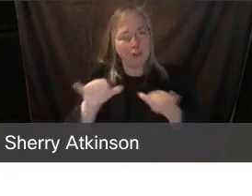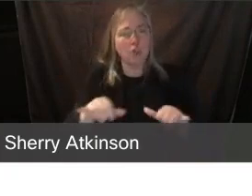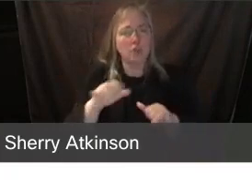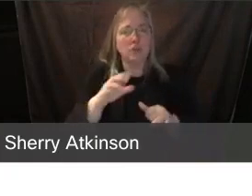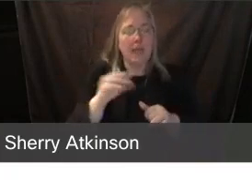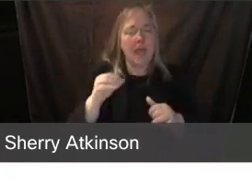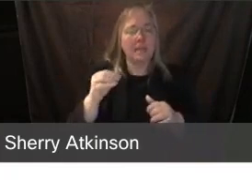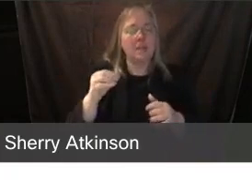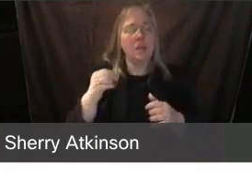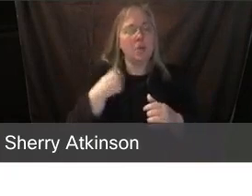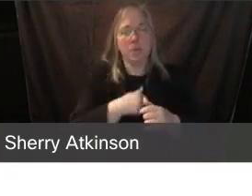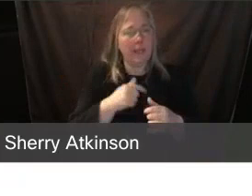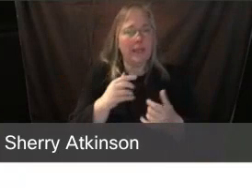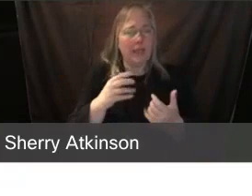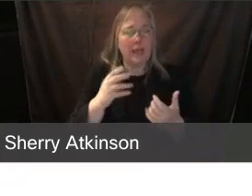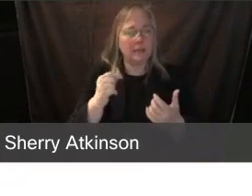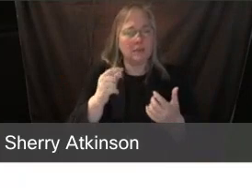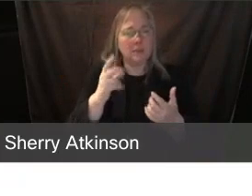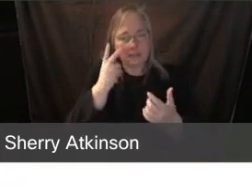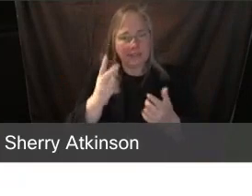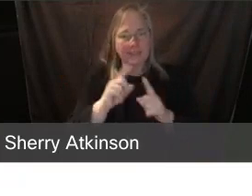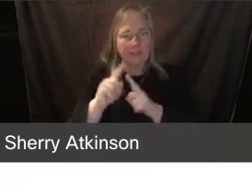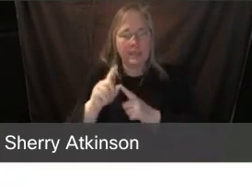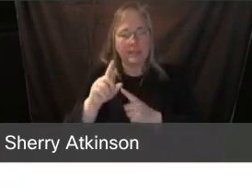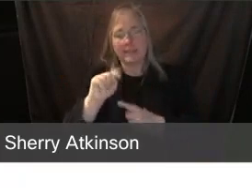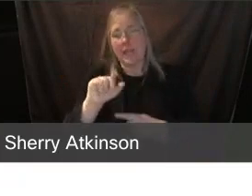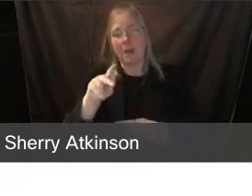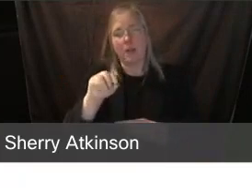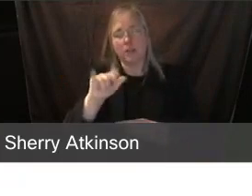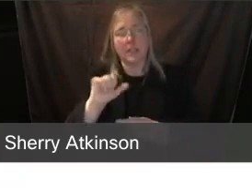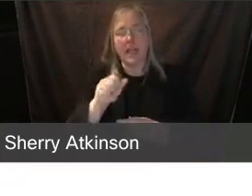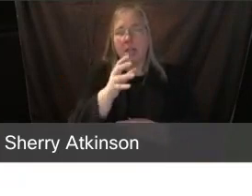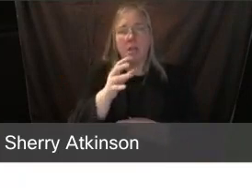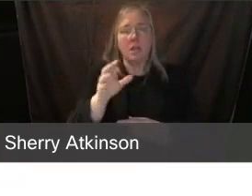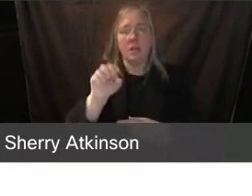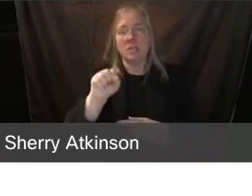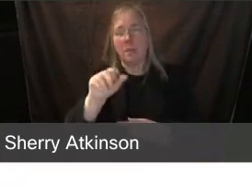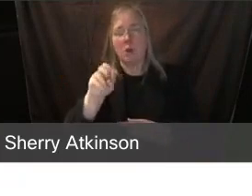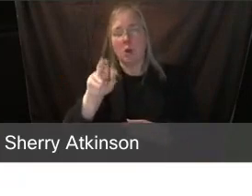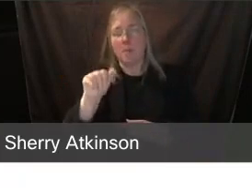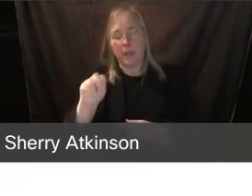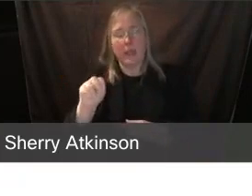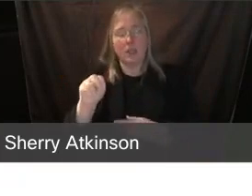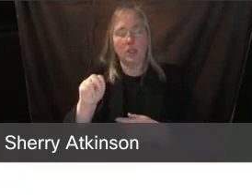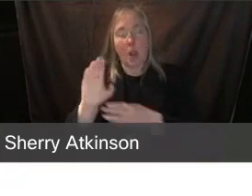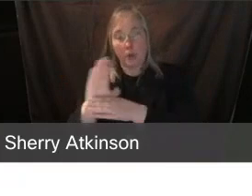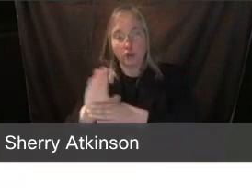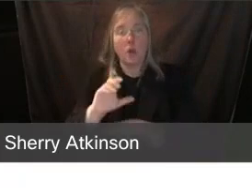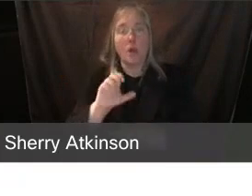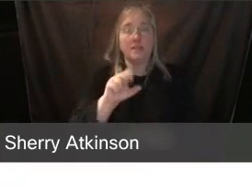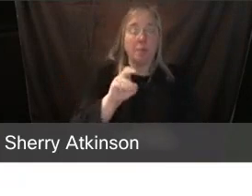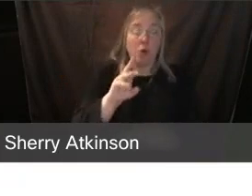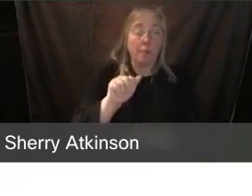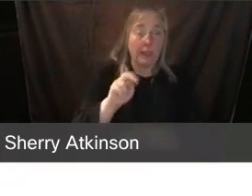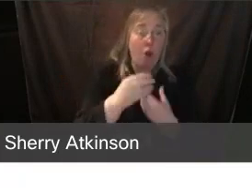such as suburban commercial and suburban office, and identify where those locations might occur within the county. And the